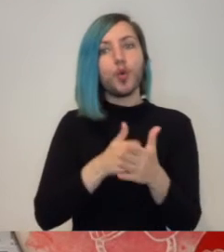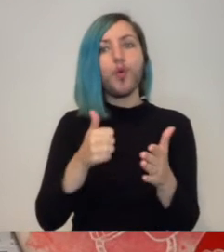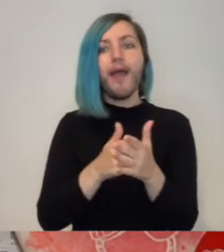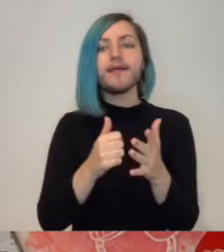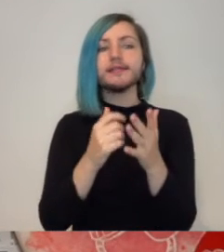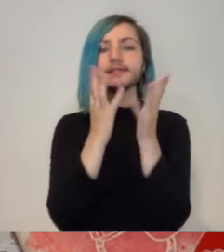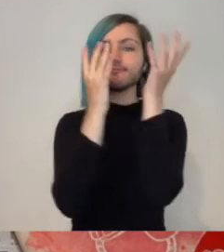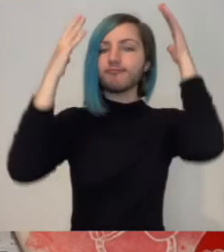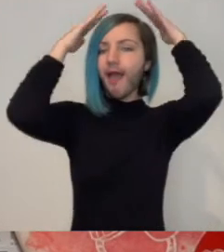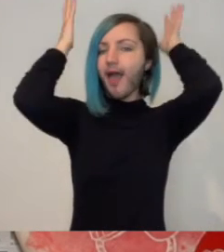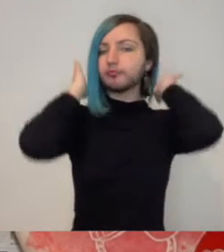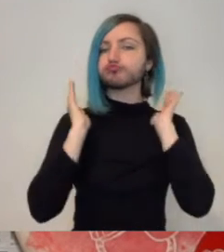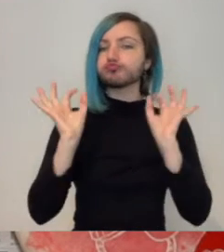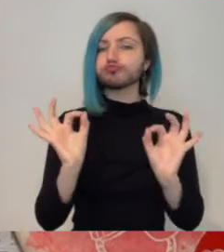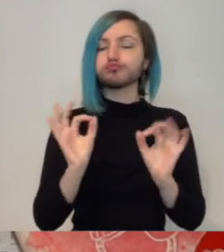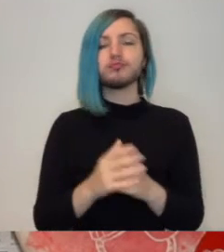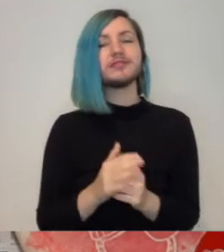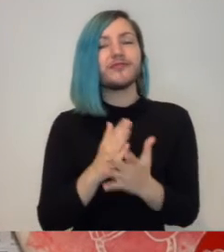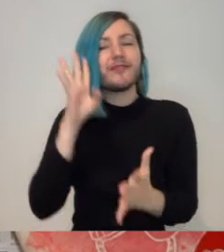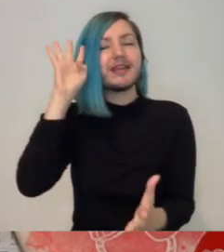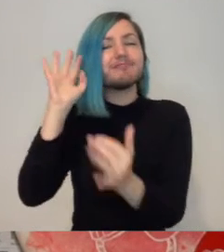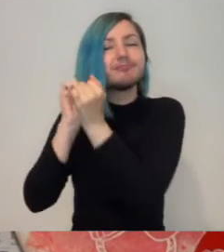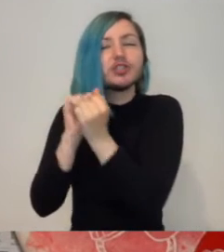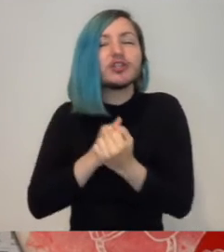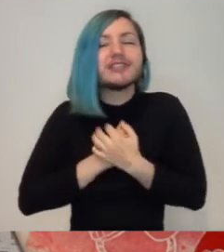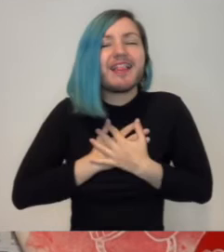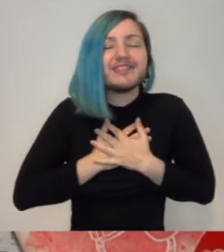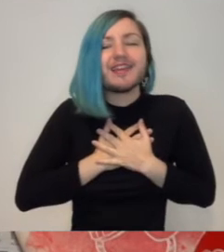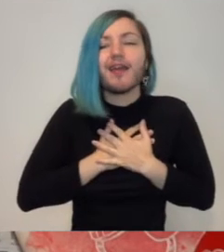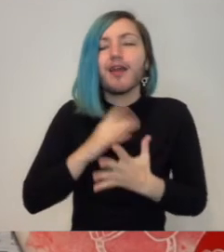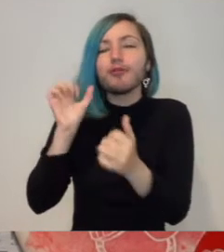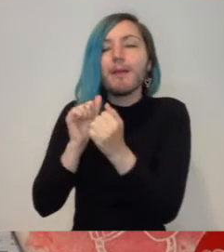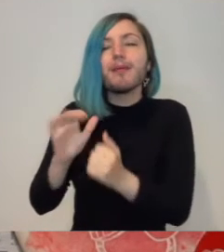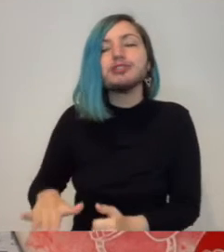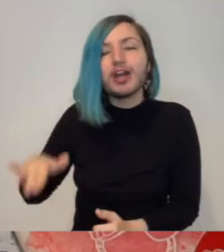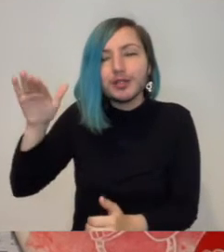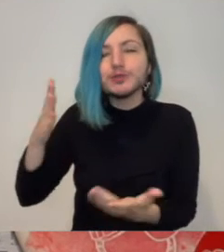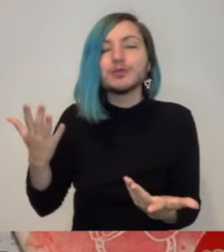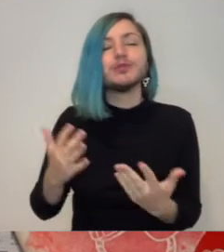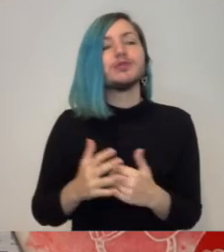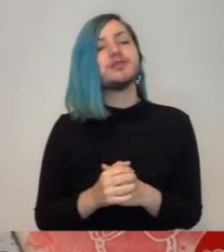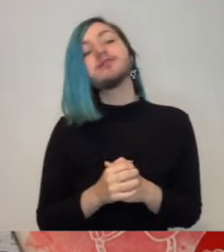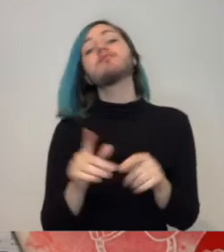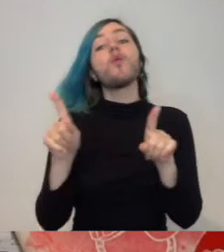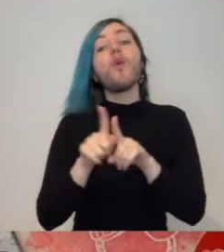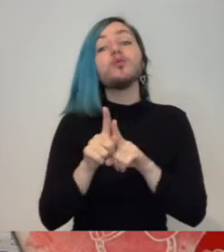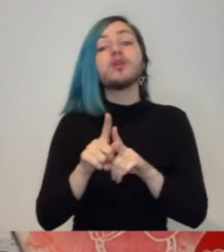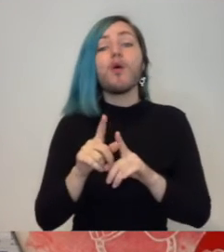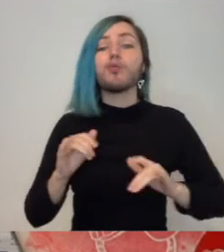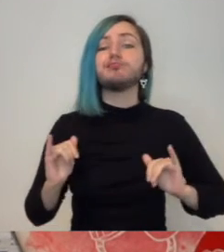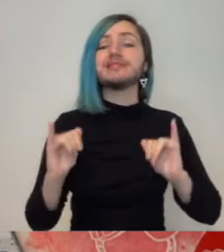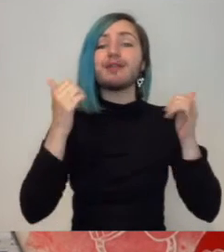done, and yeah, it's quite nostalgic and it just reminds me of my childhood and also how I celebrate my culture